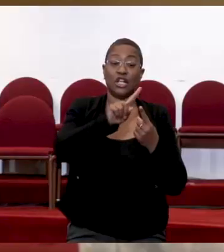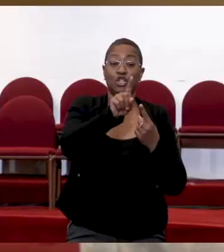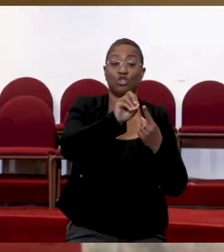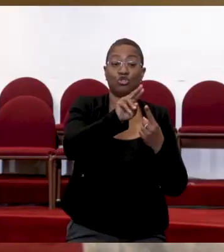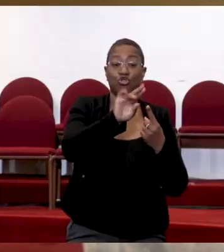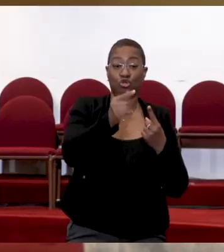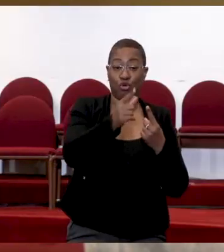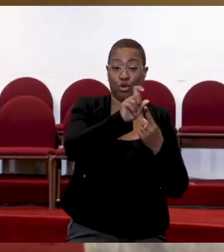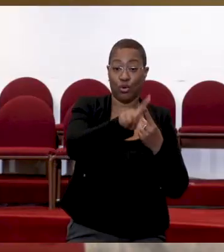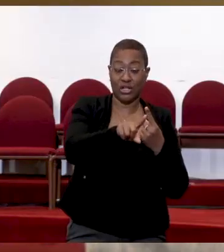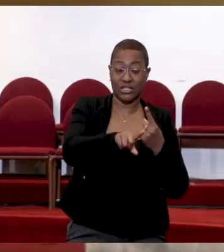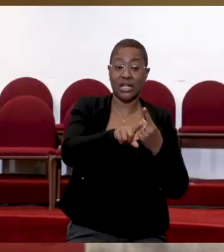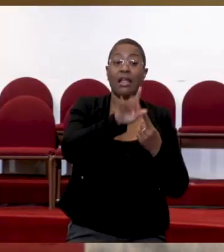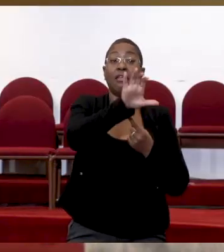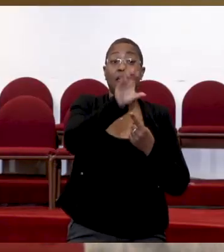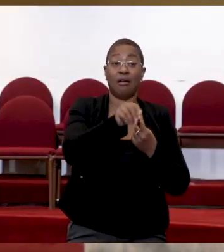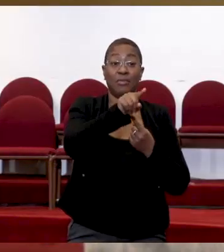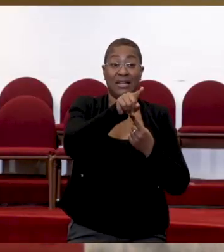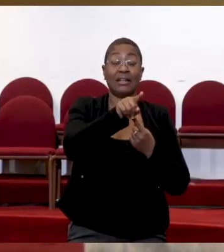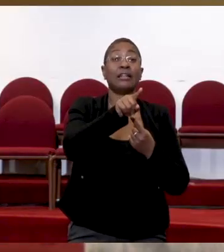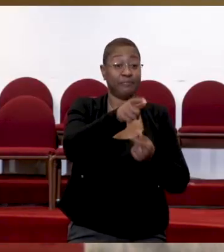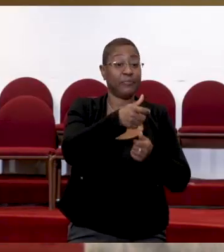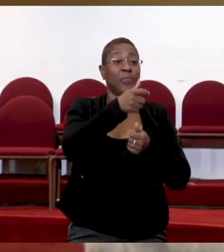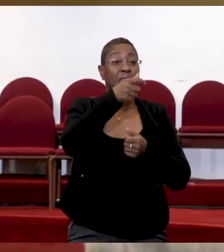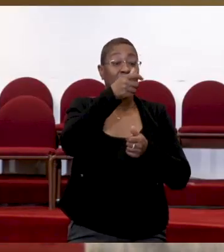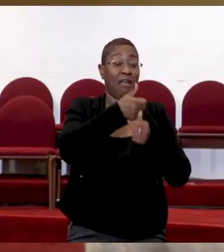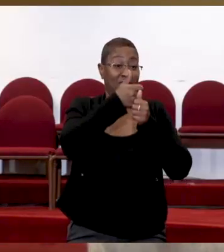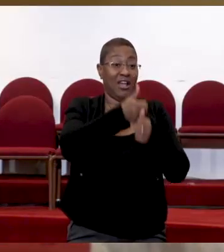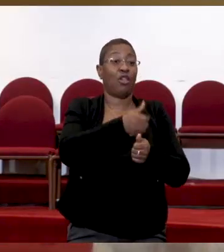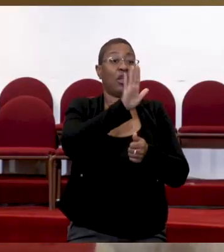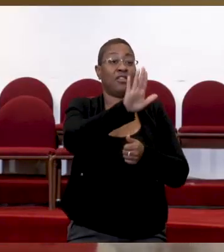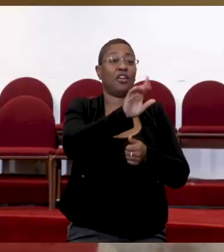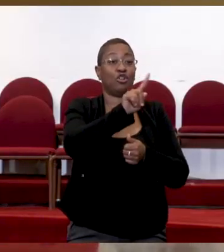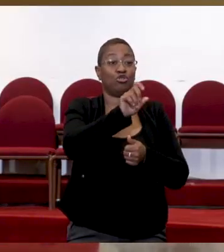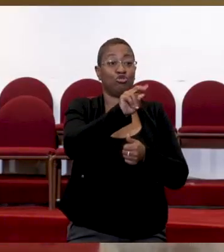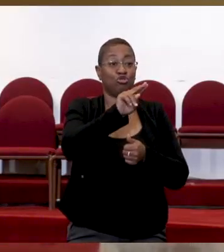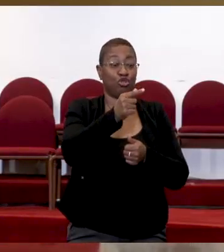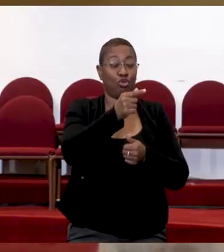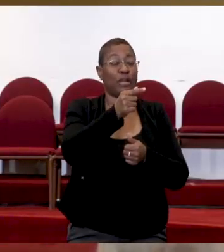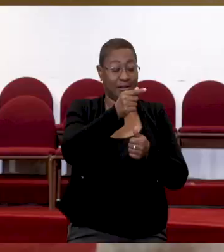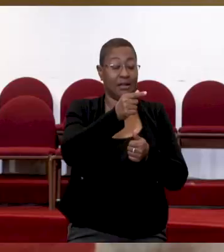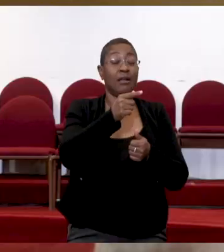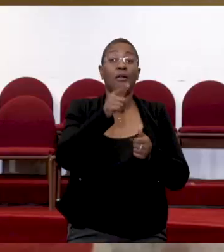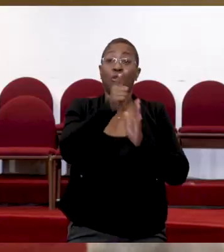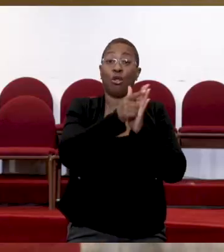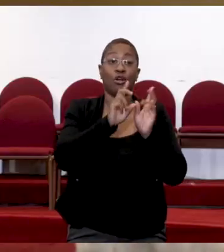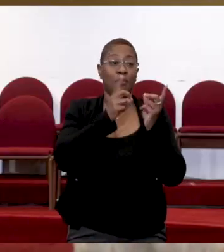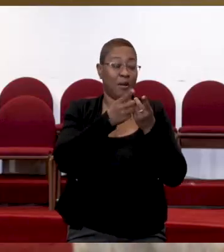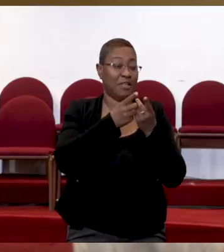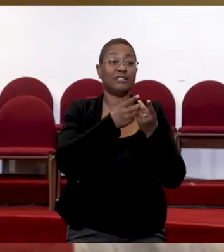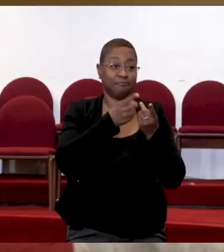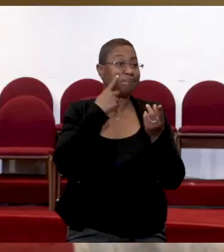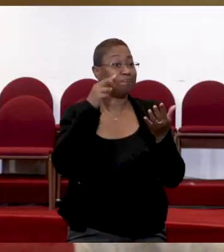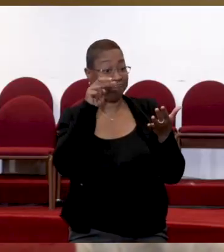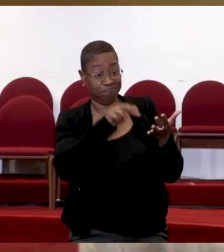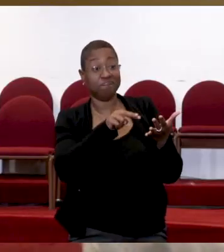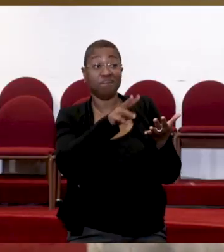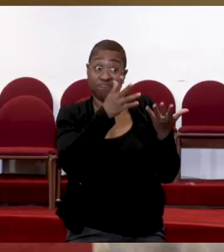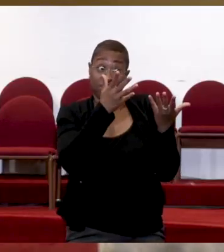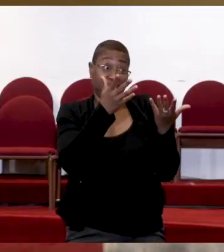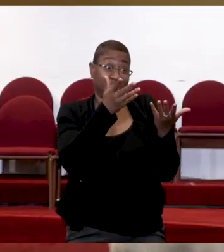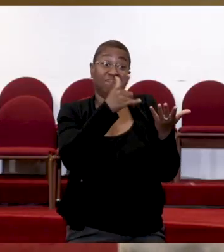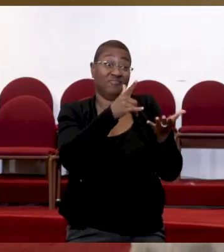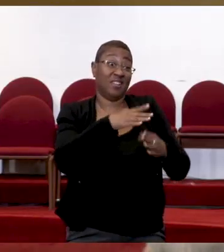question. The company is within their zoning powers. The law department has looked at it. We cannot stop them. The second issue